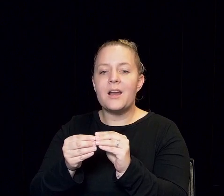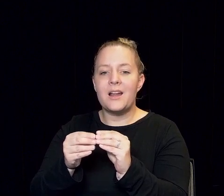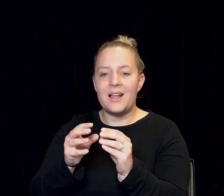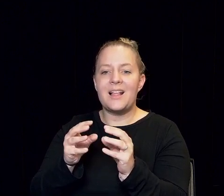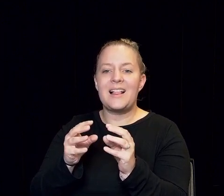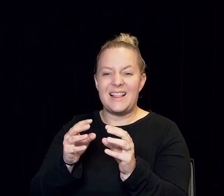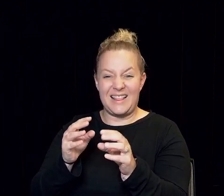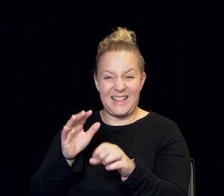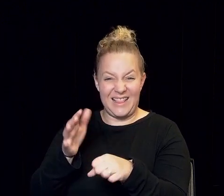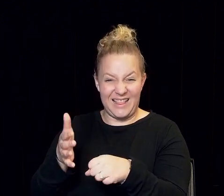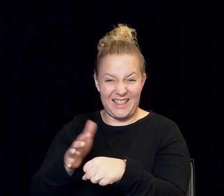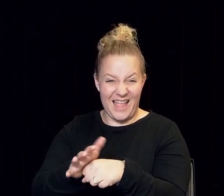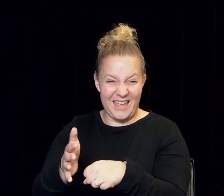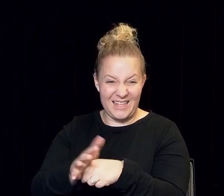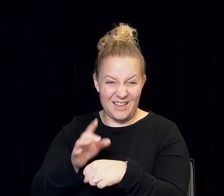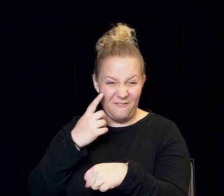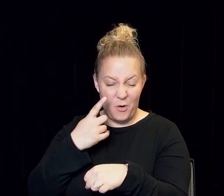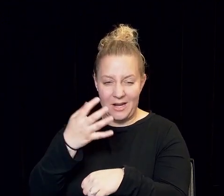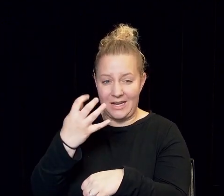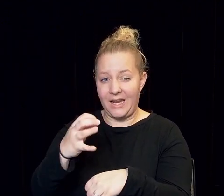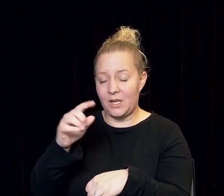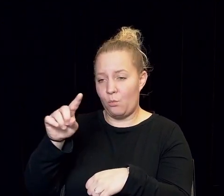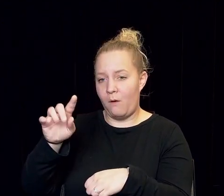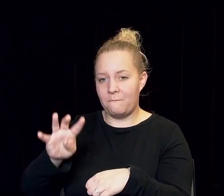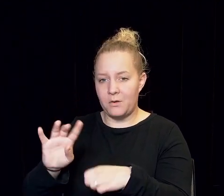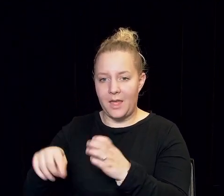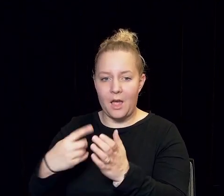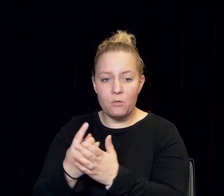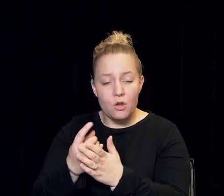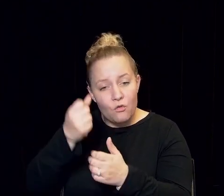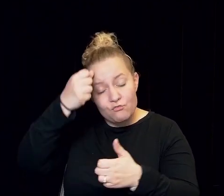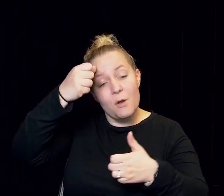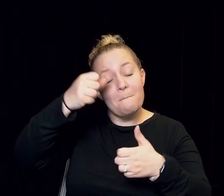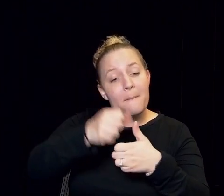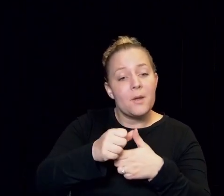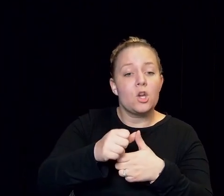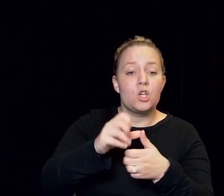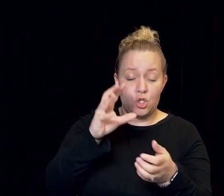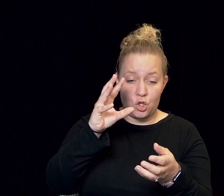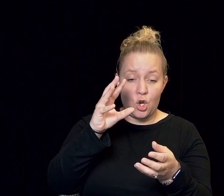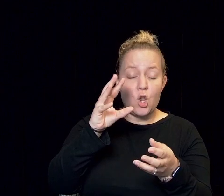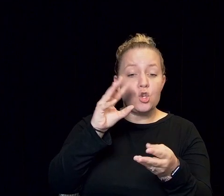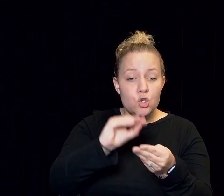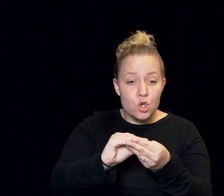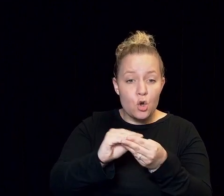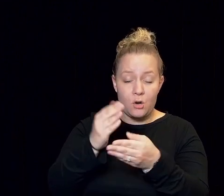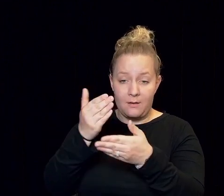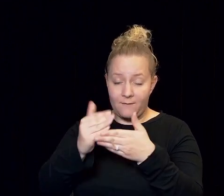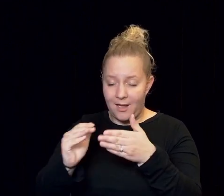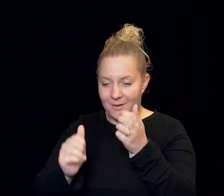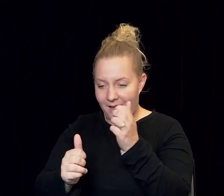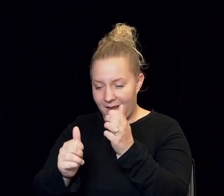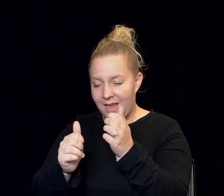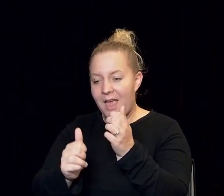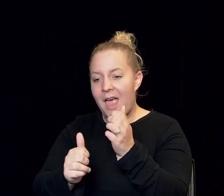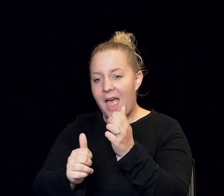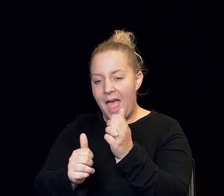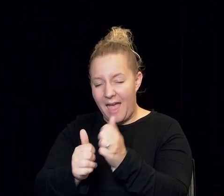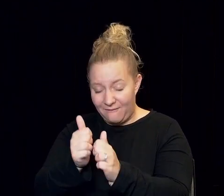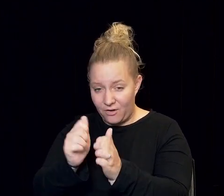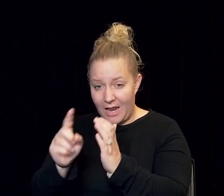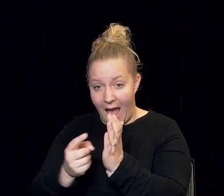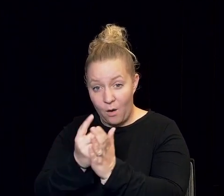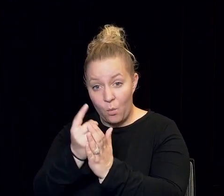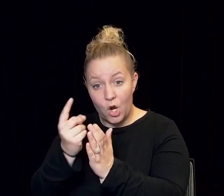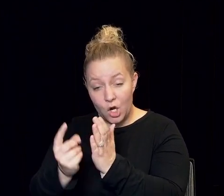total, remember you always want to do total divided by what happens each hour in order to get your final answer. So go ahead and pause the video, test